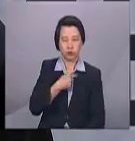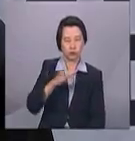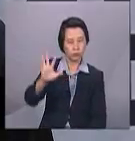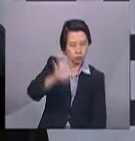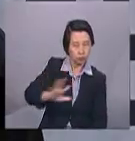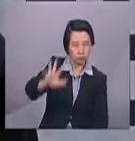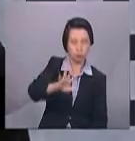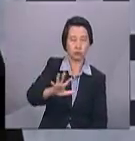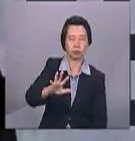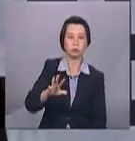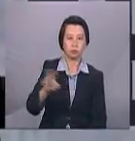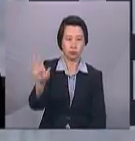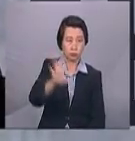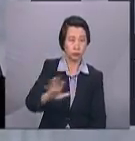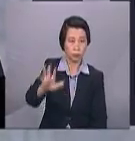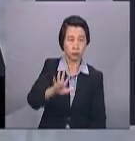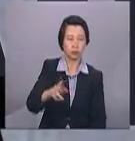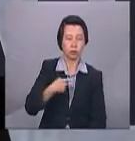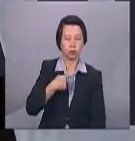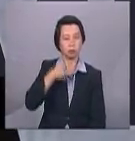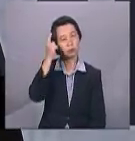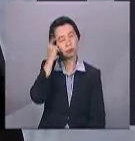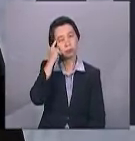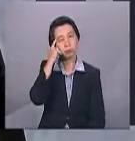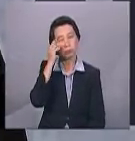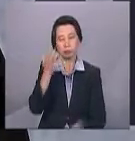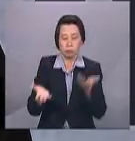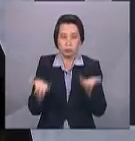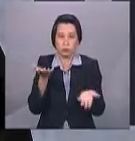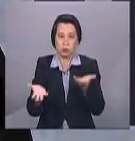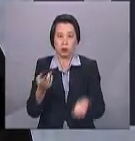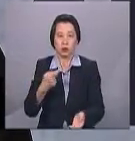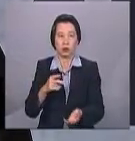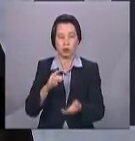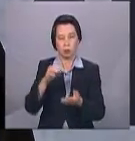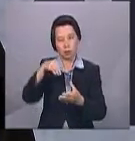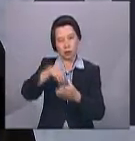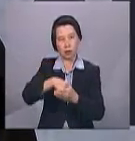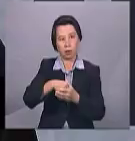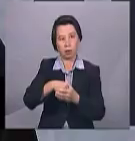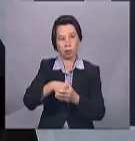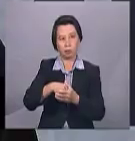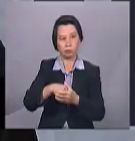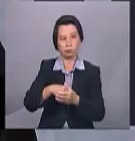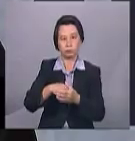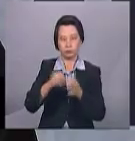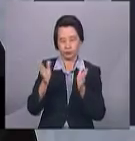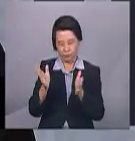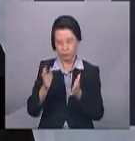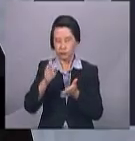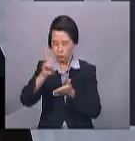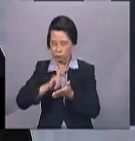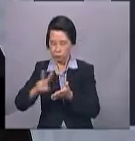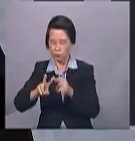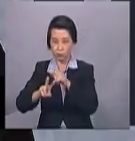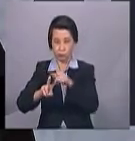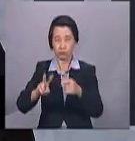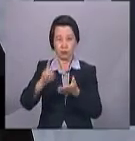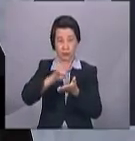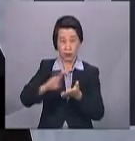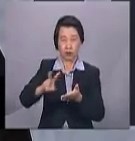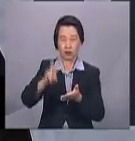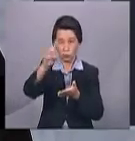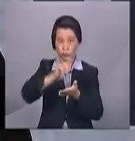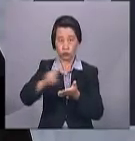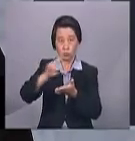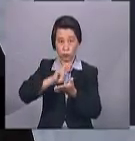yes, we think that perhaps within these two very crucial period, within these 2 weeks, and if